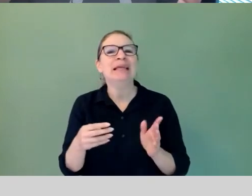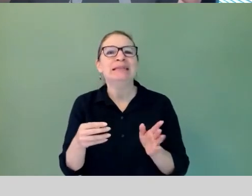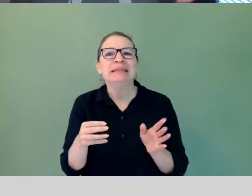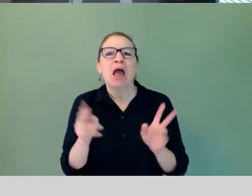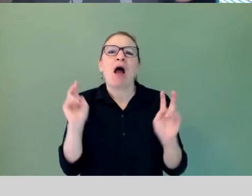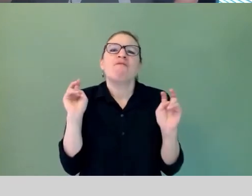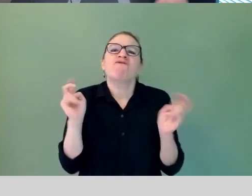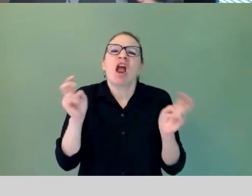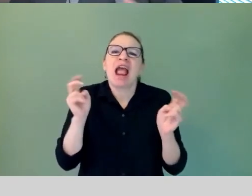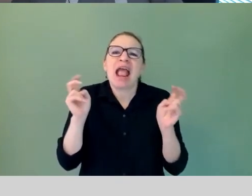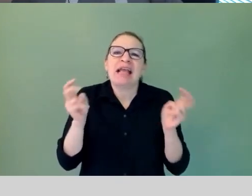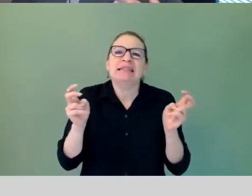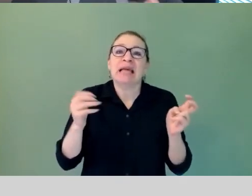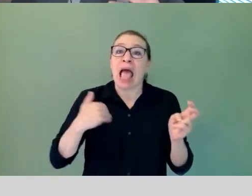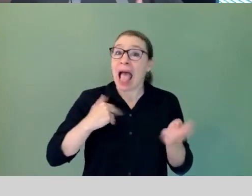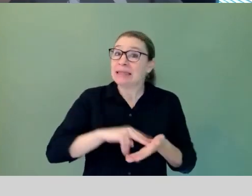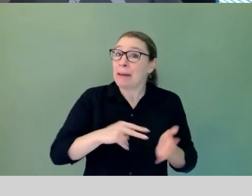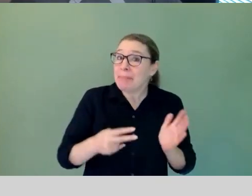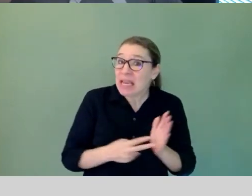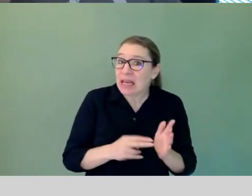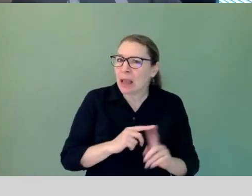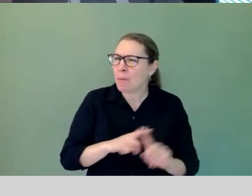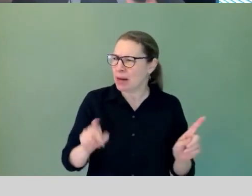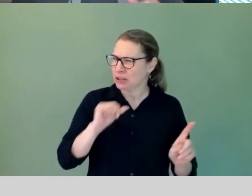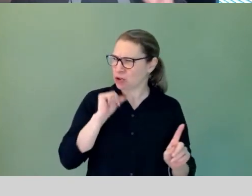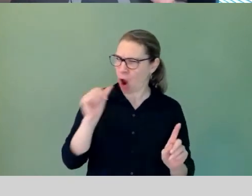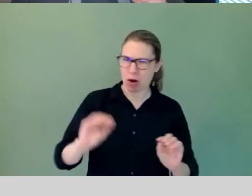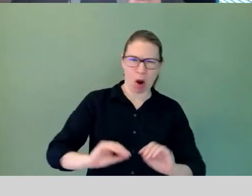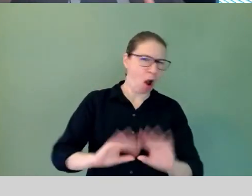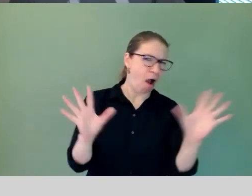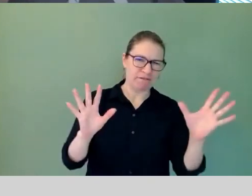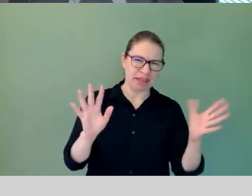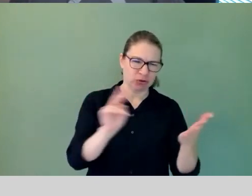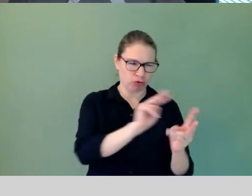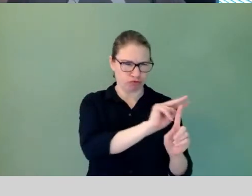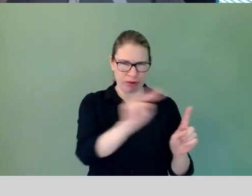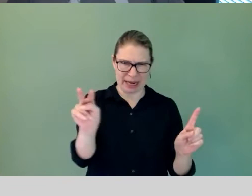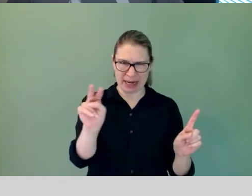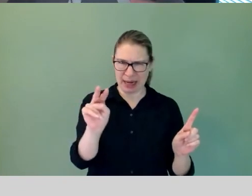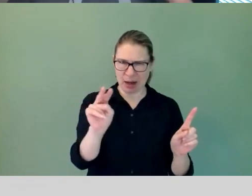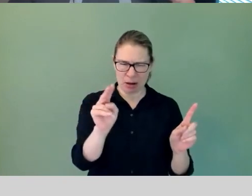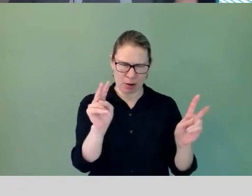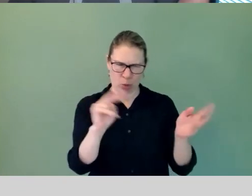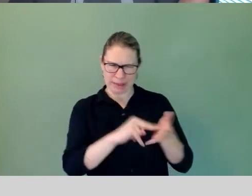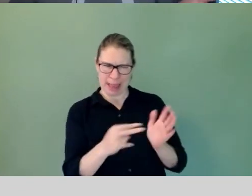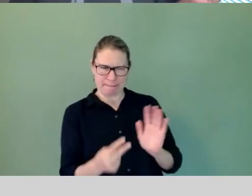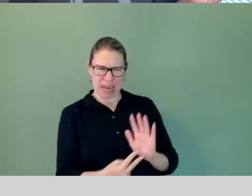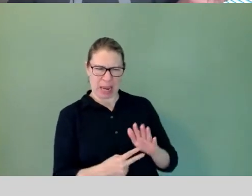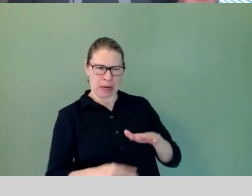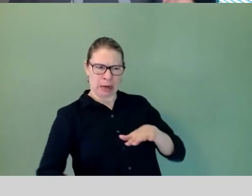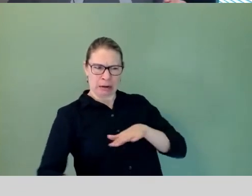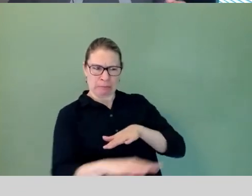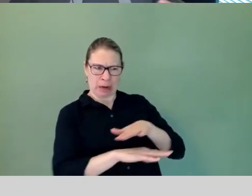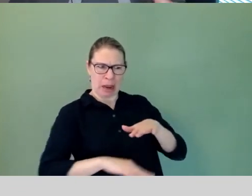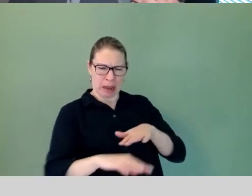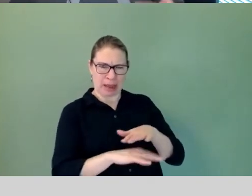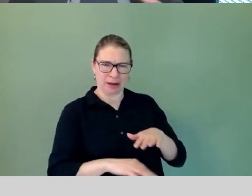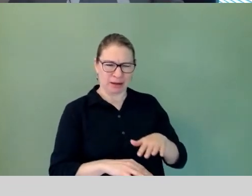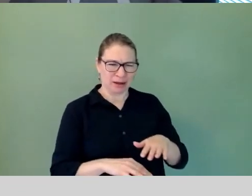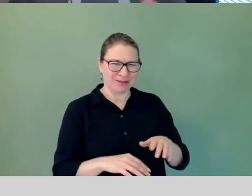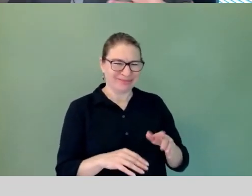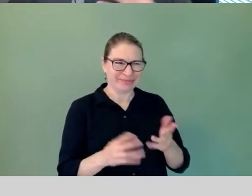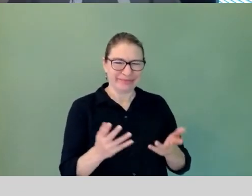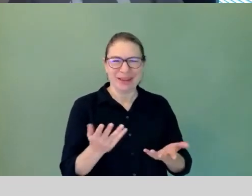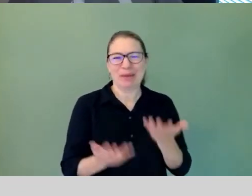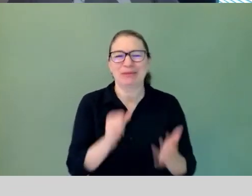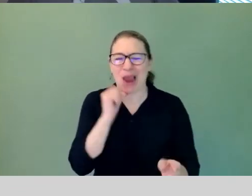usage as having a meaning not deducible from those of the individual words. Well, that was hard to say. And I wrote this. So basically